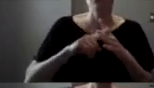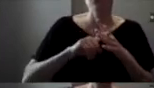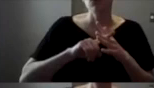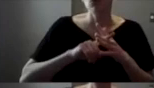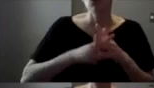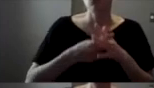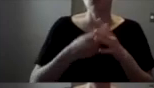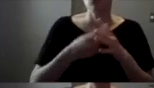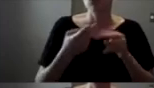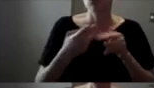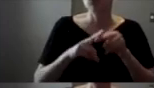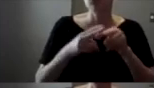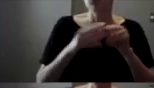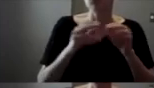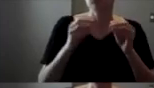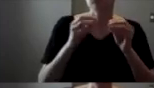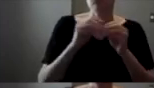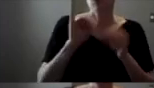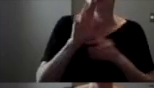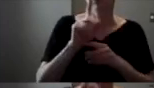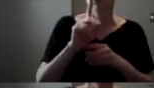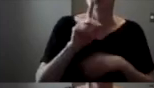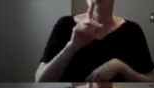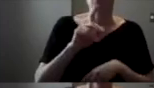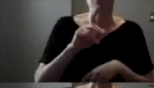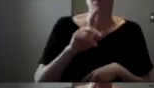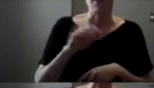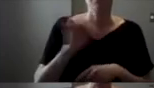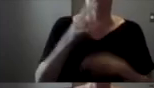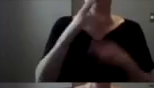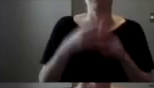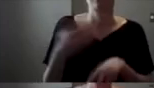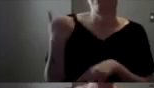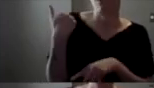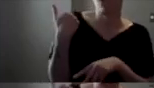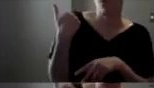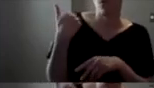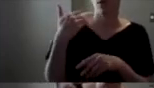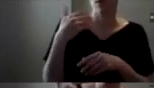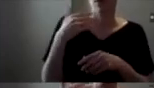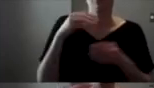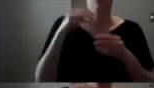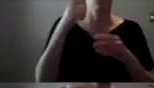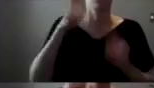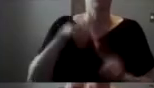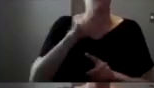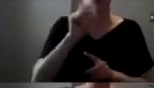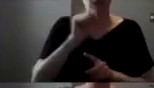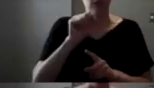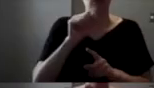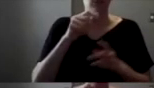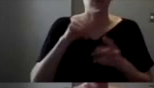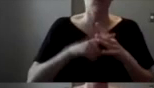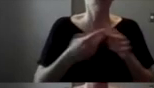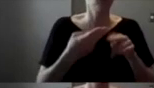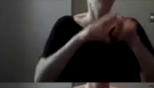like it was mentioned earlier by David in the US. Next.